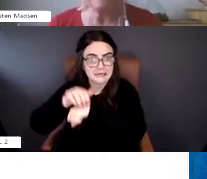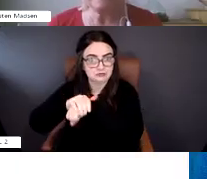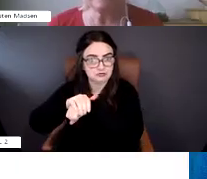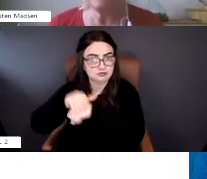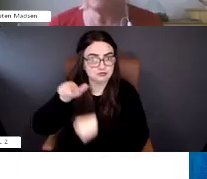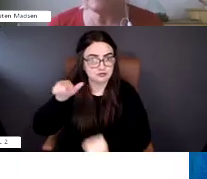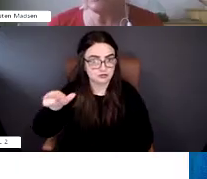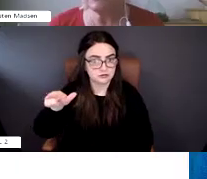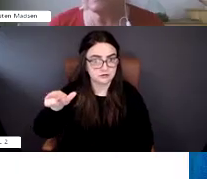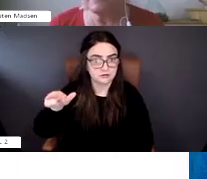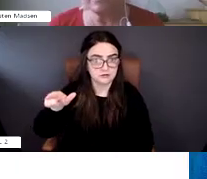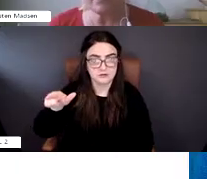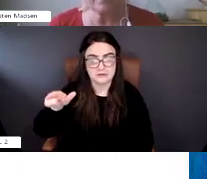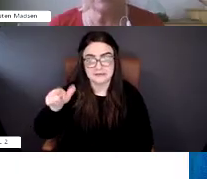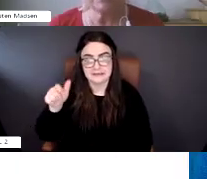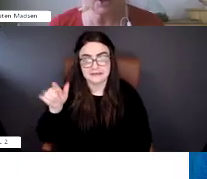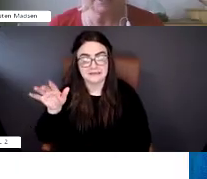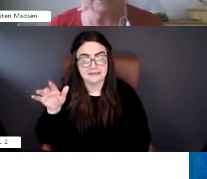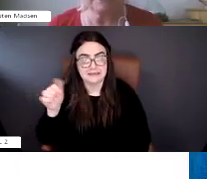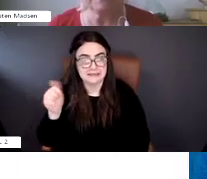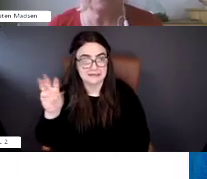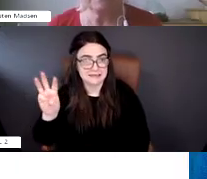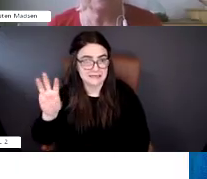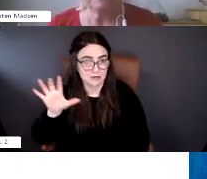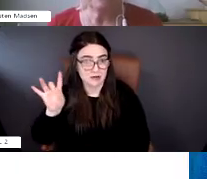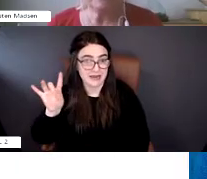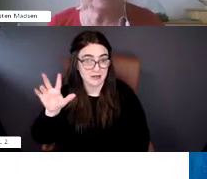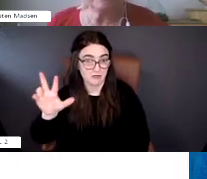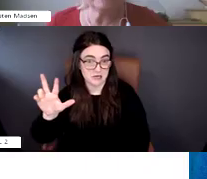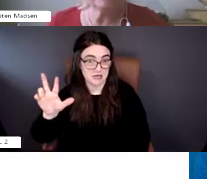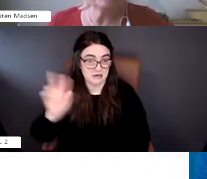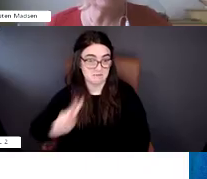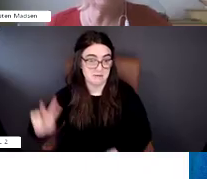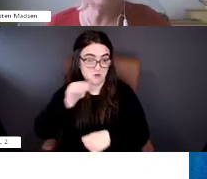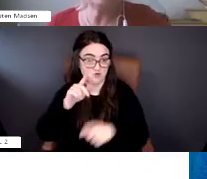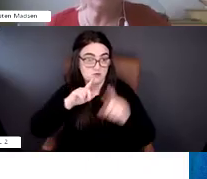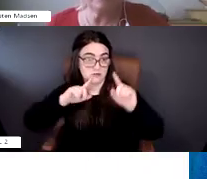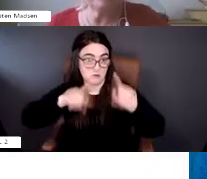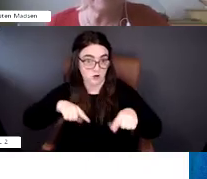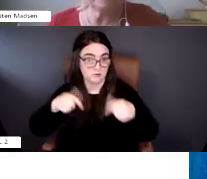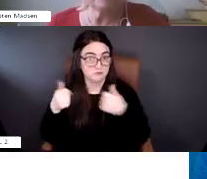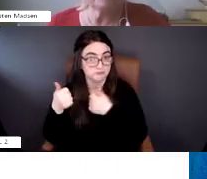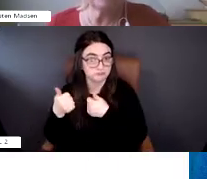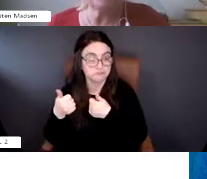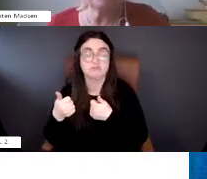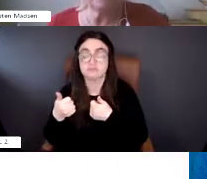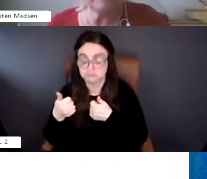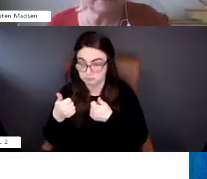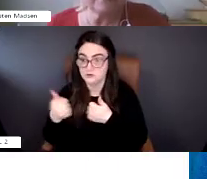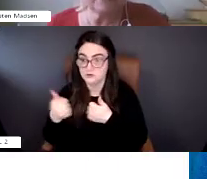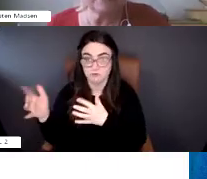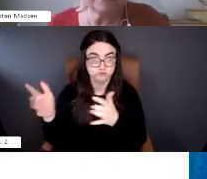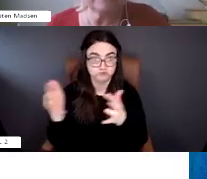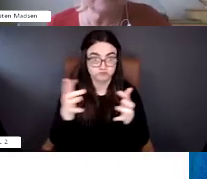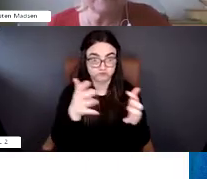had, as I said, 683 respondents. And in fact, so what we